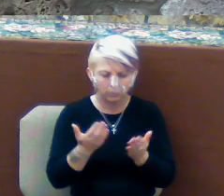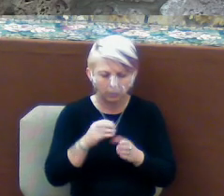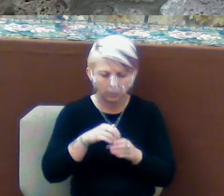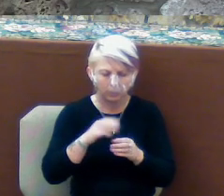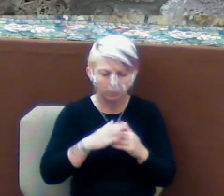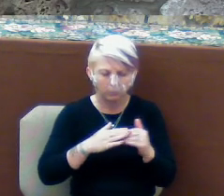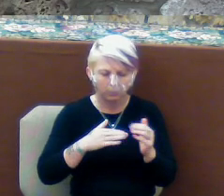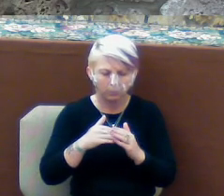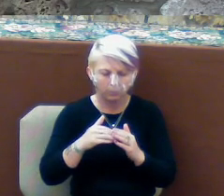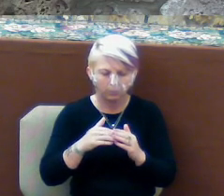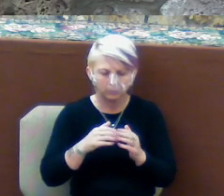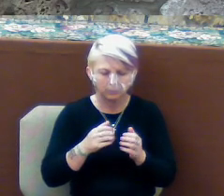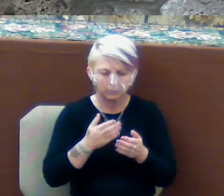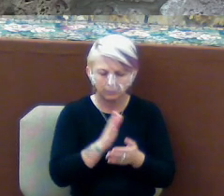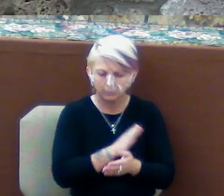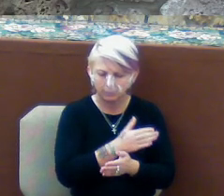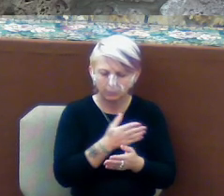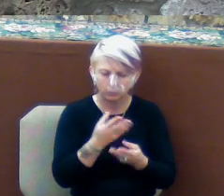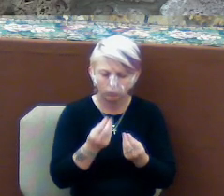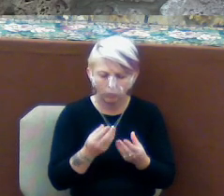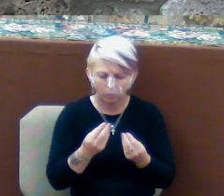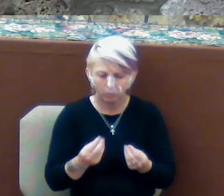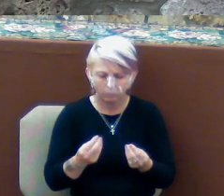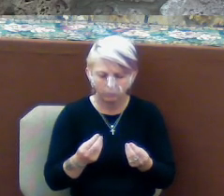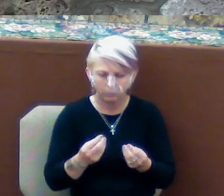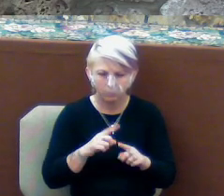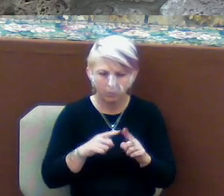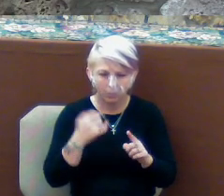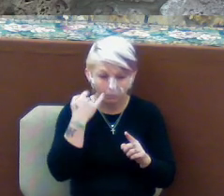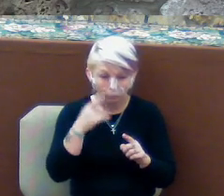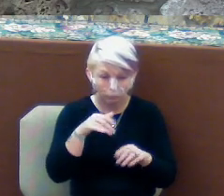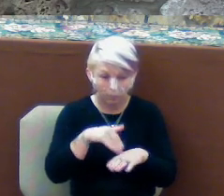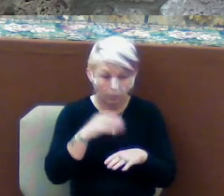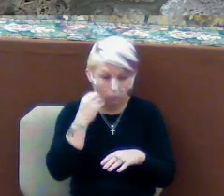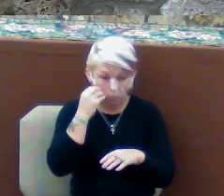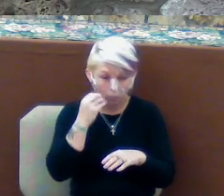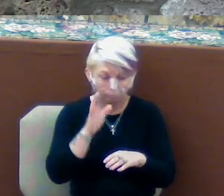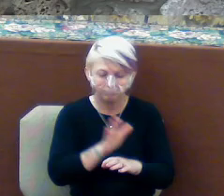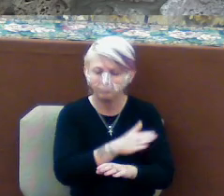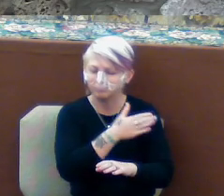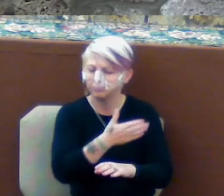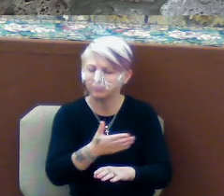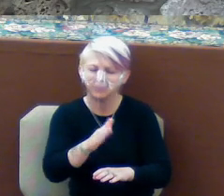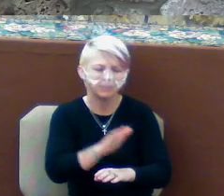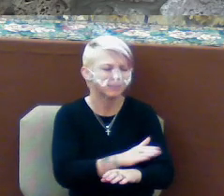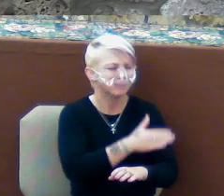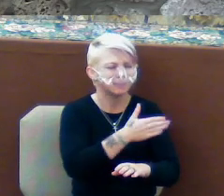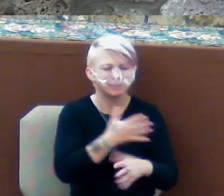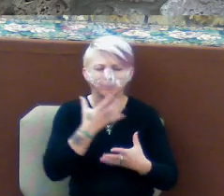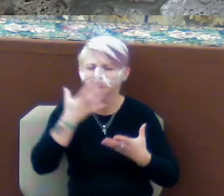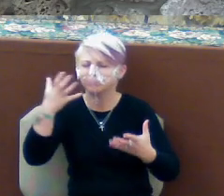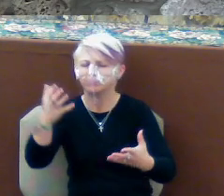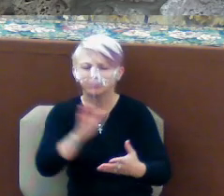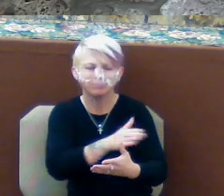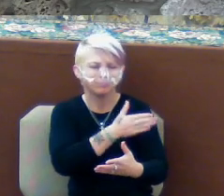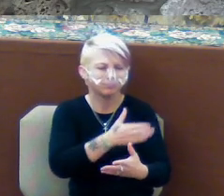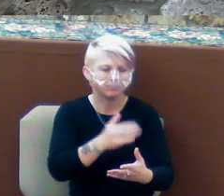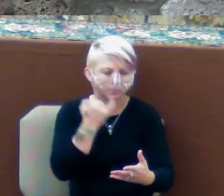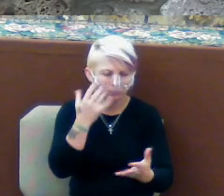and sing softly. If you're at home, please sing your heart out. Let's take a moment to prepare our hearts and minds for